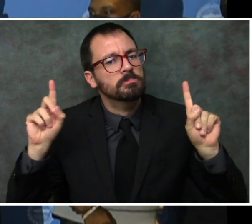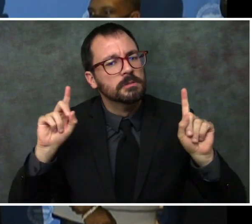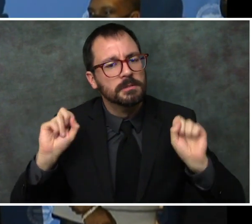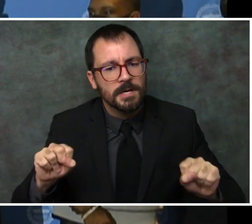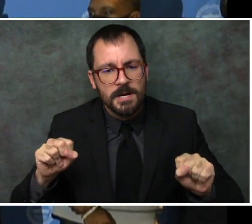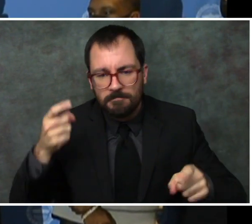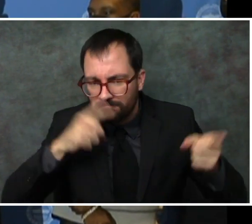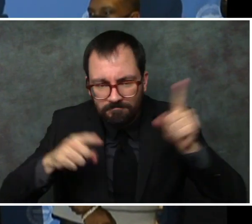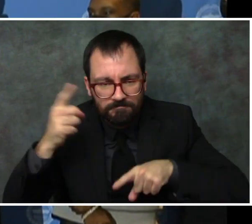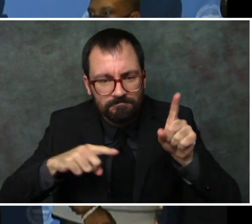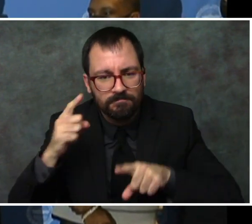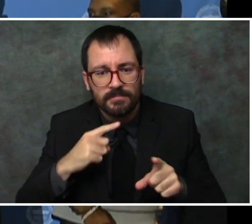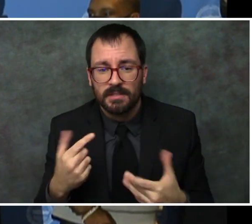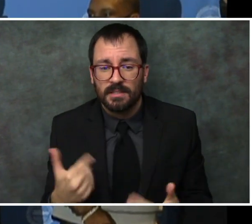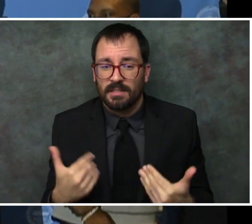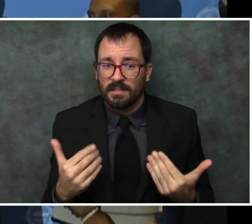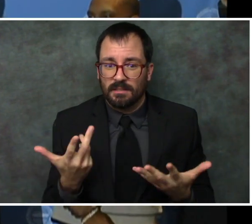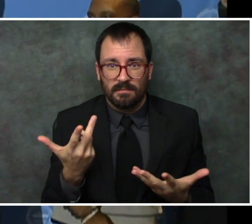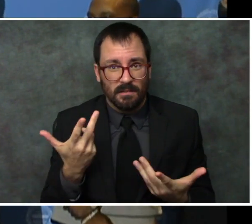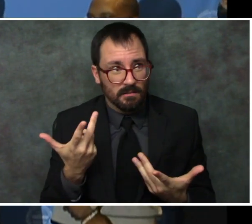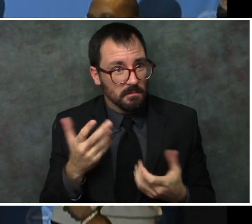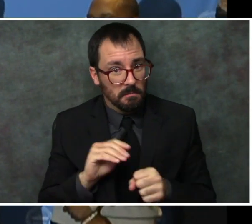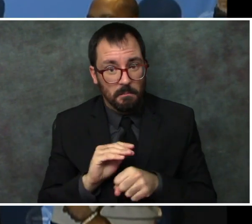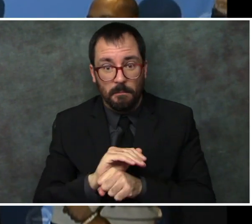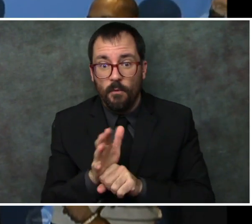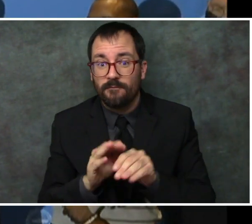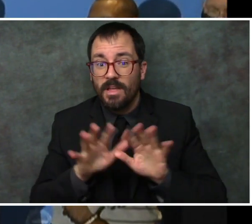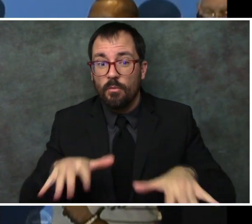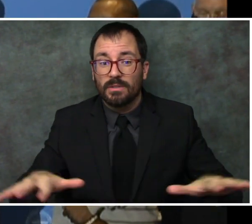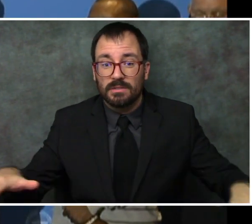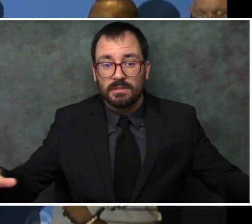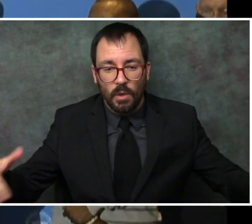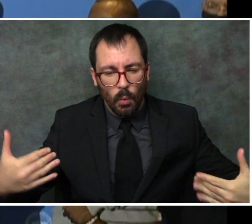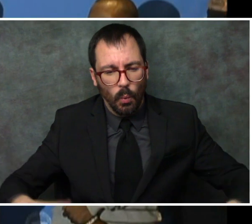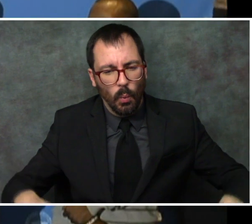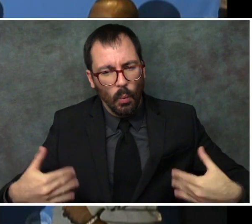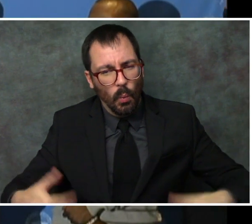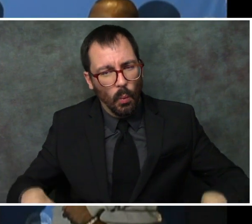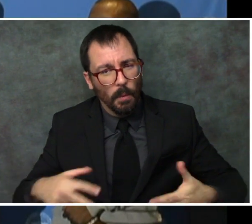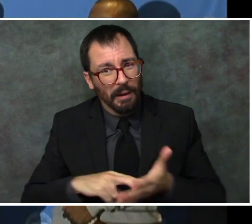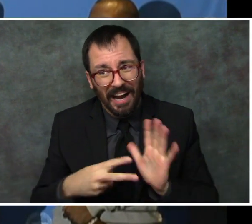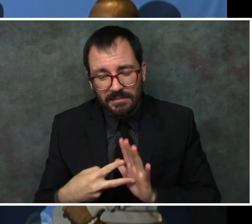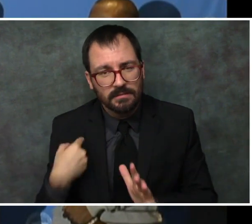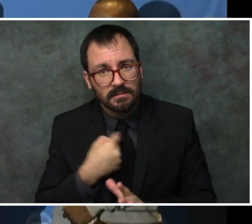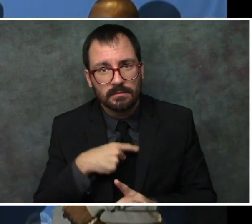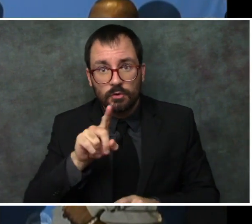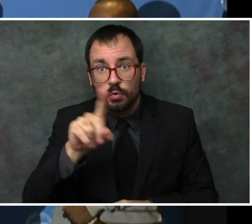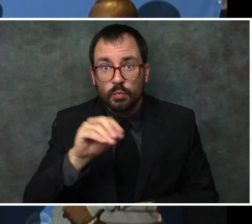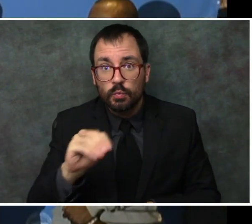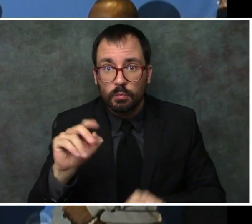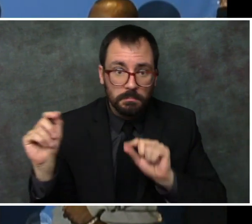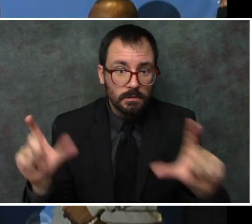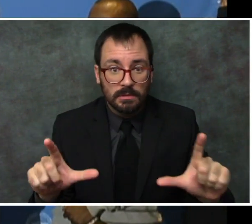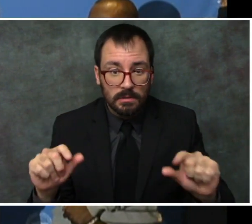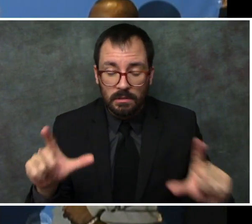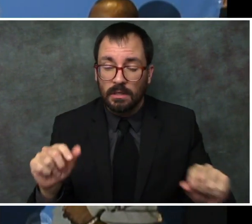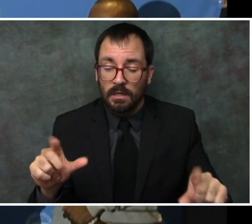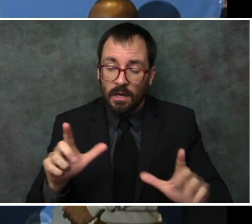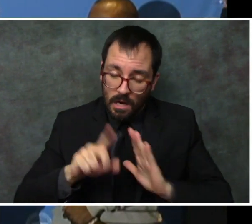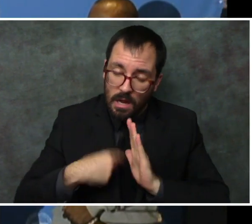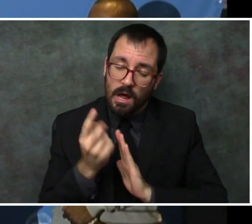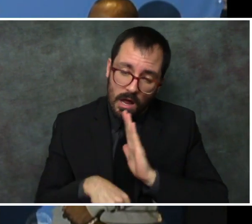had tight time constraints, the COVID pandemic, countless hours of Zoom